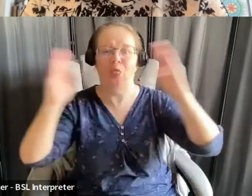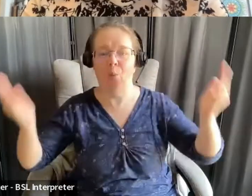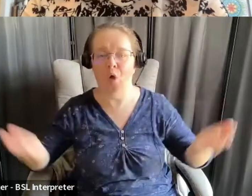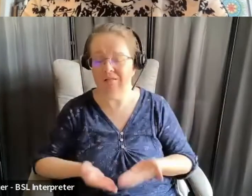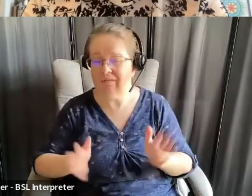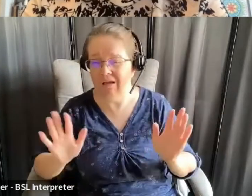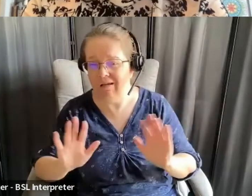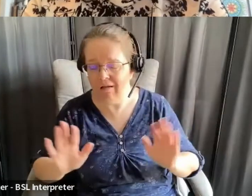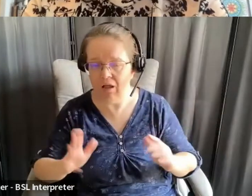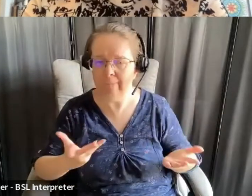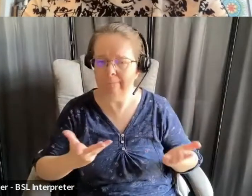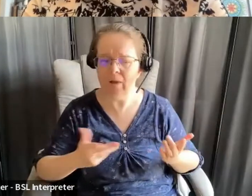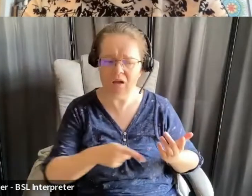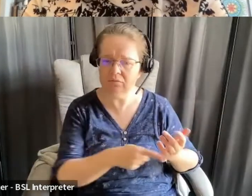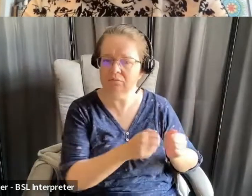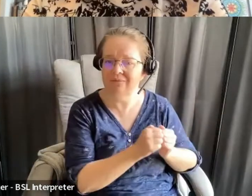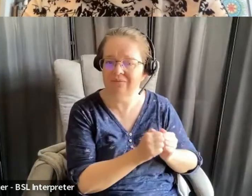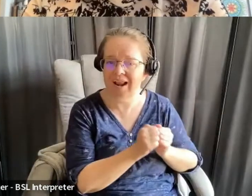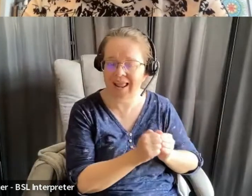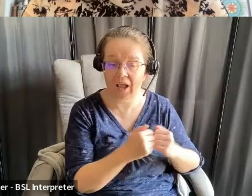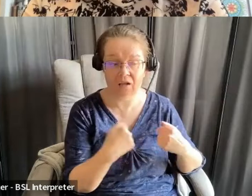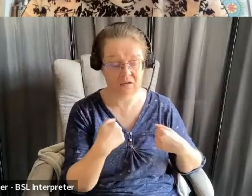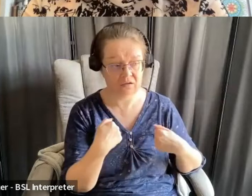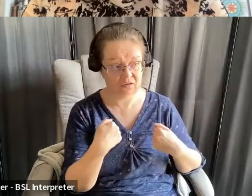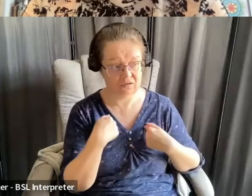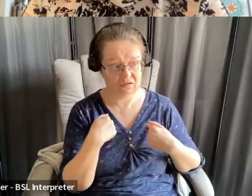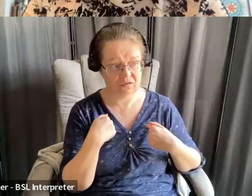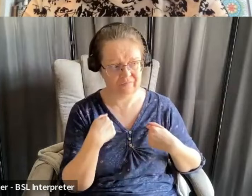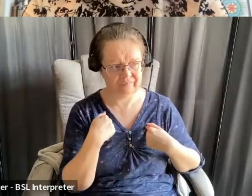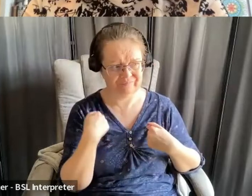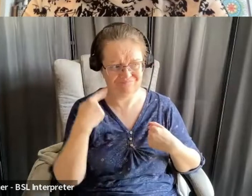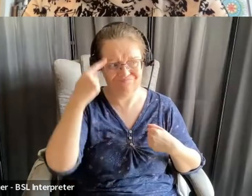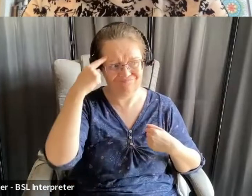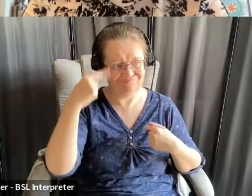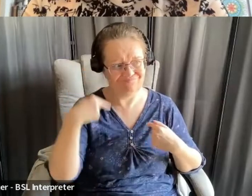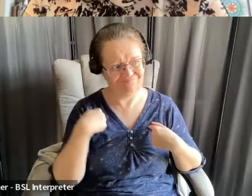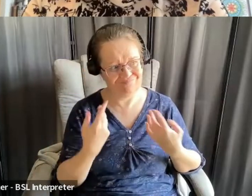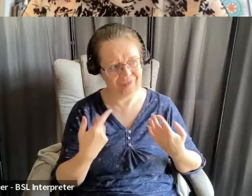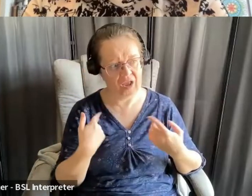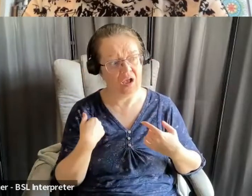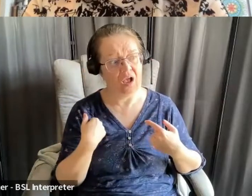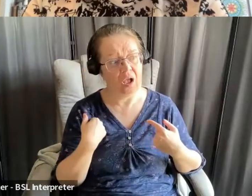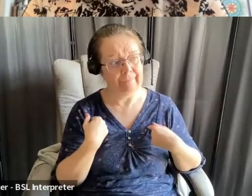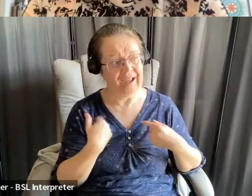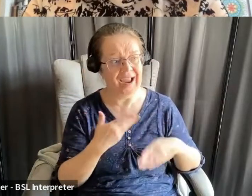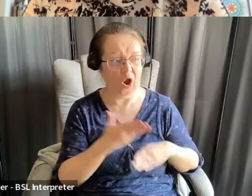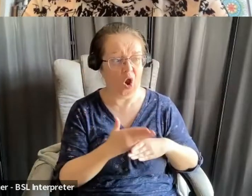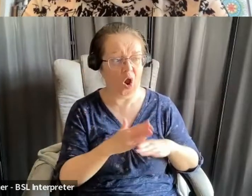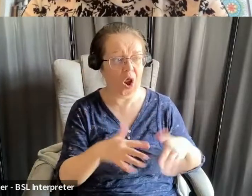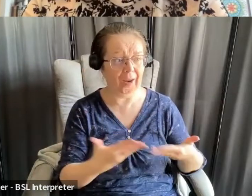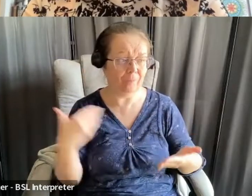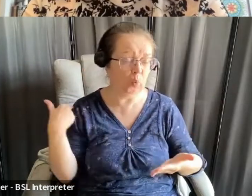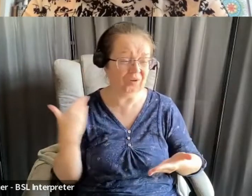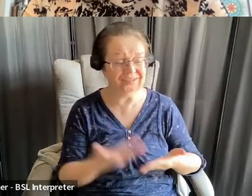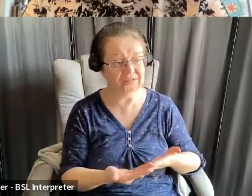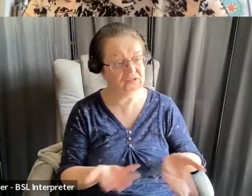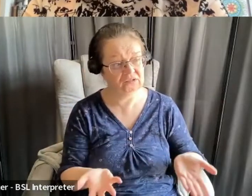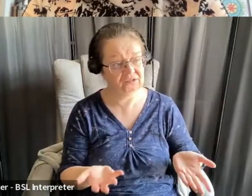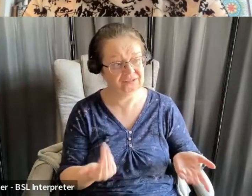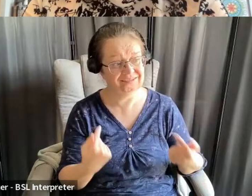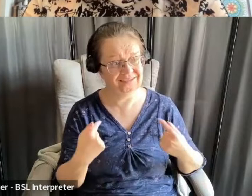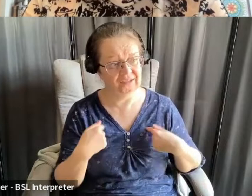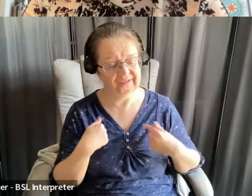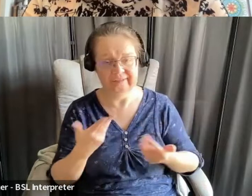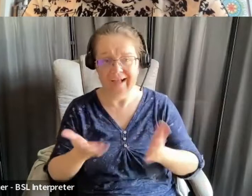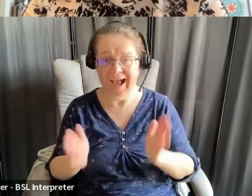But given the length of time I've been unemployed, what actually has got me out of bed and made me face the day